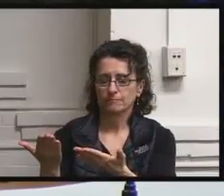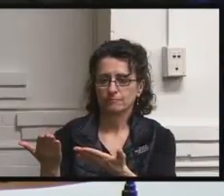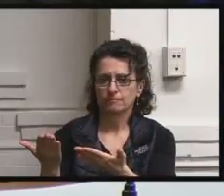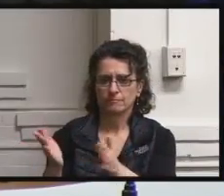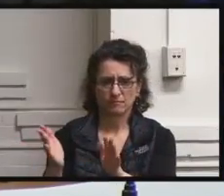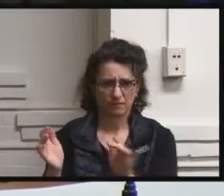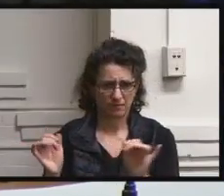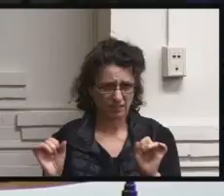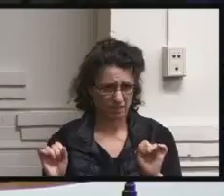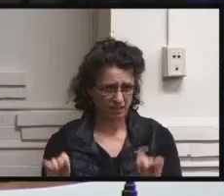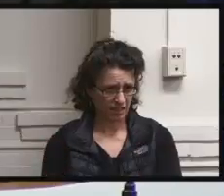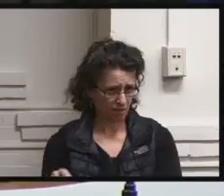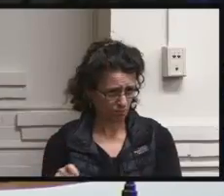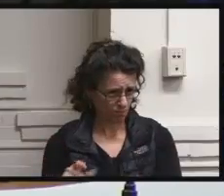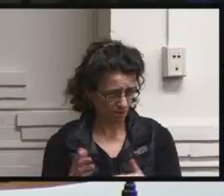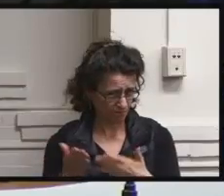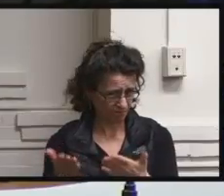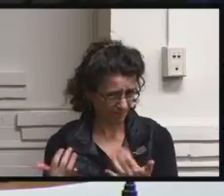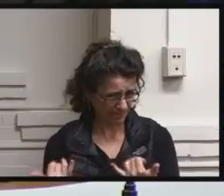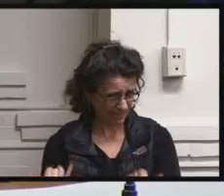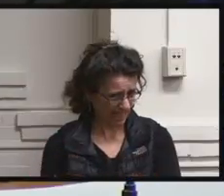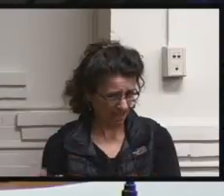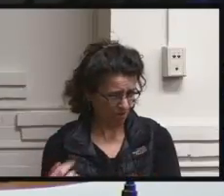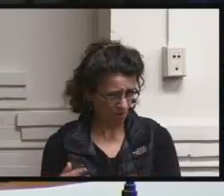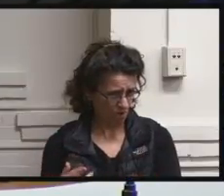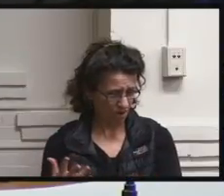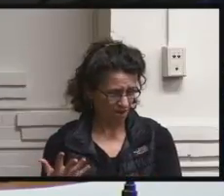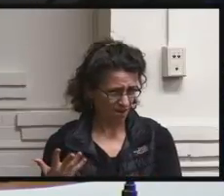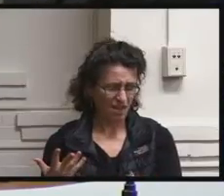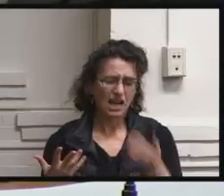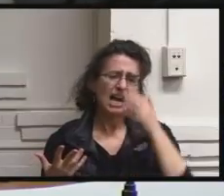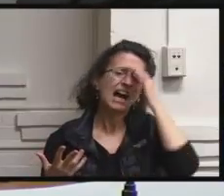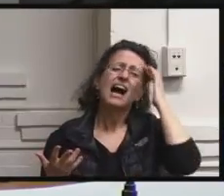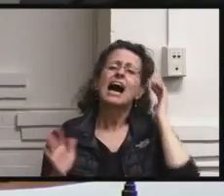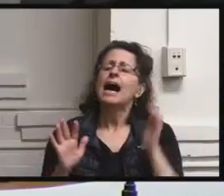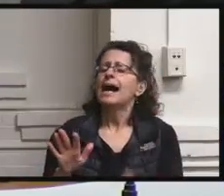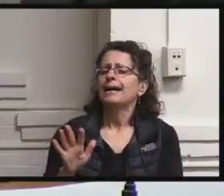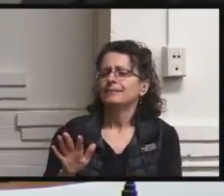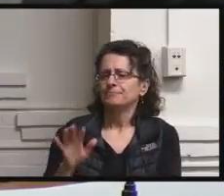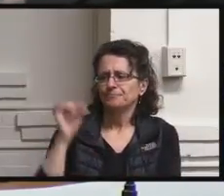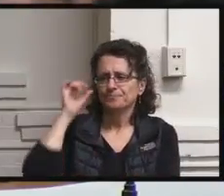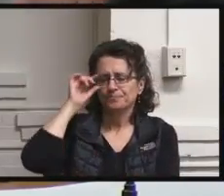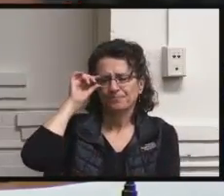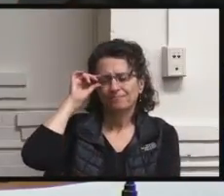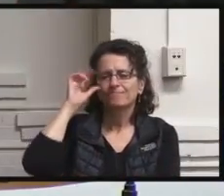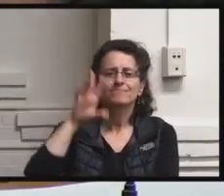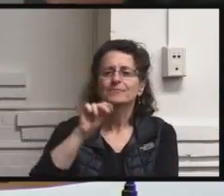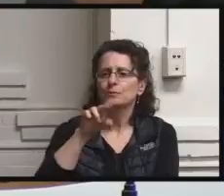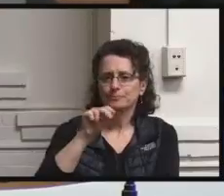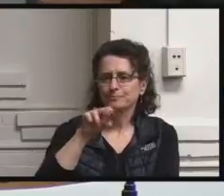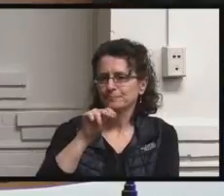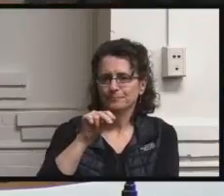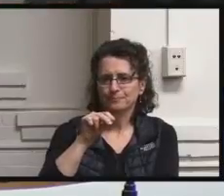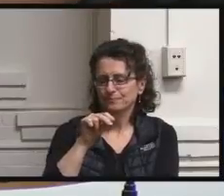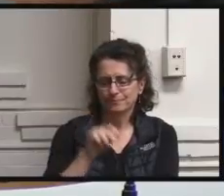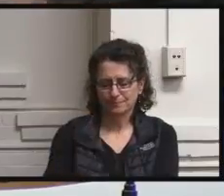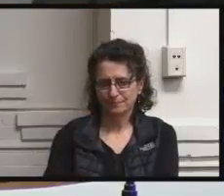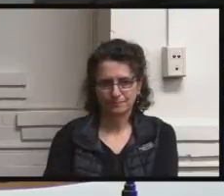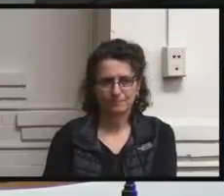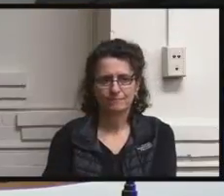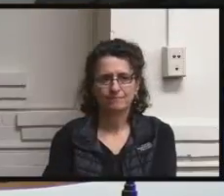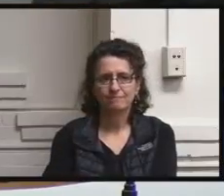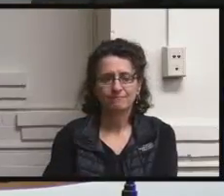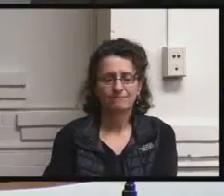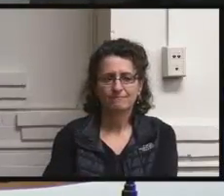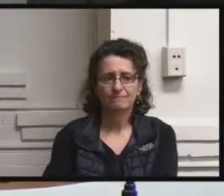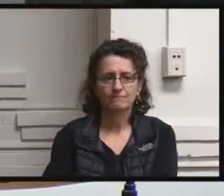can we do that at this meeting now, or do we have to post that? That's no, because of the fact that you're not taking applicants